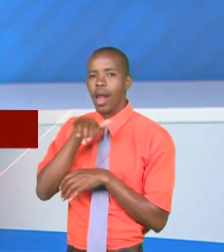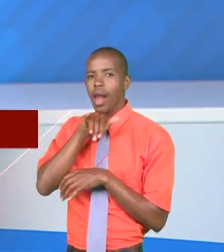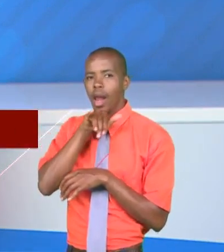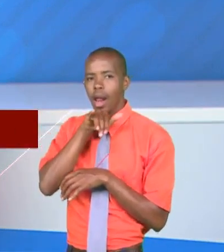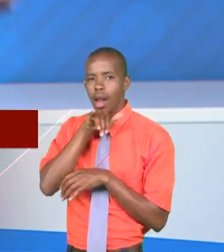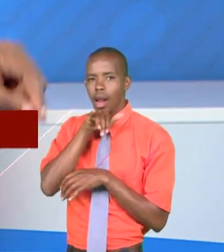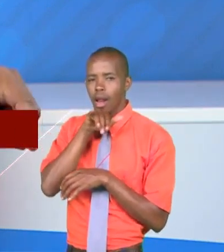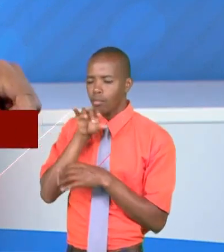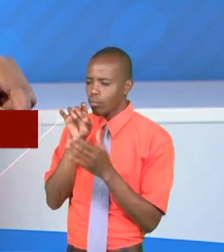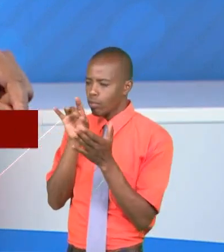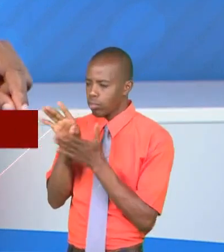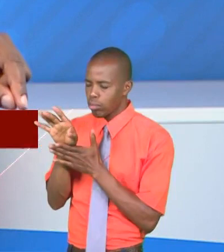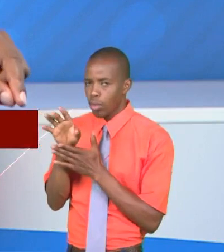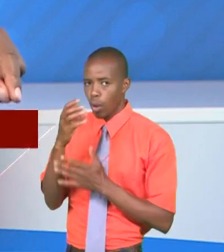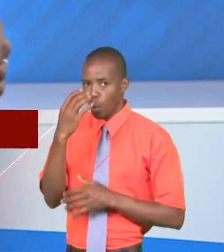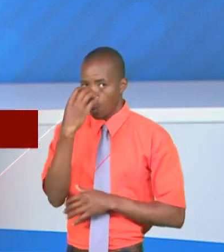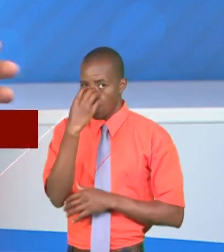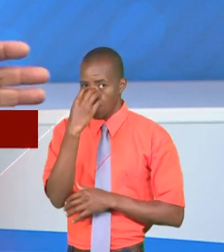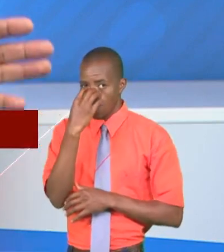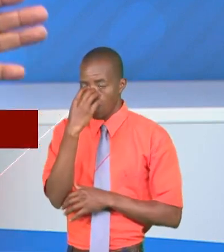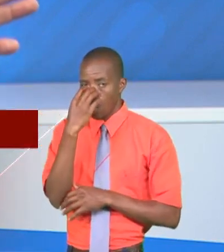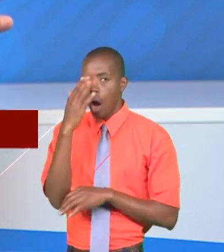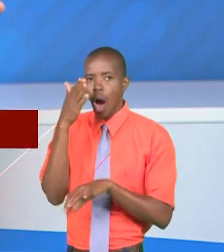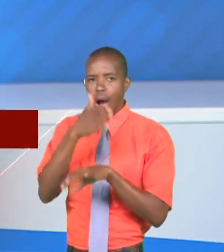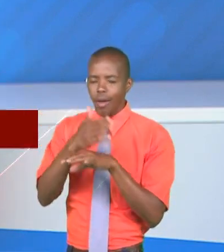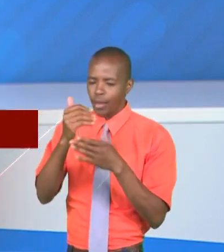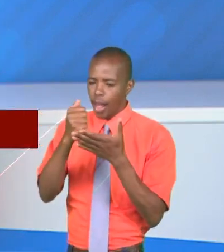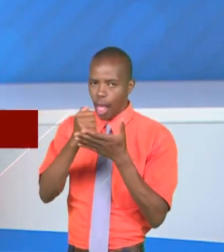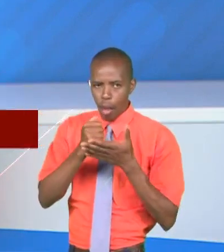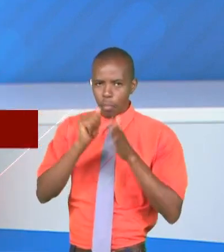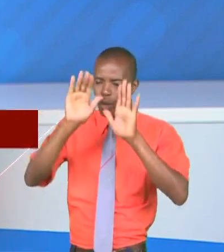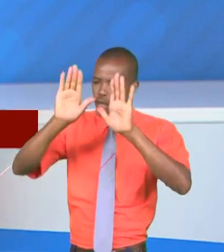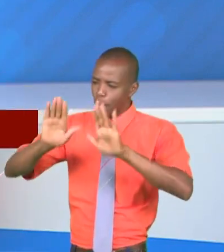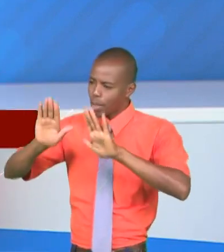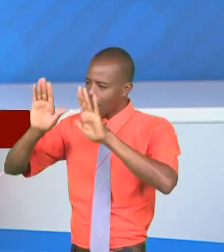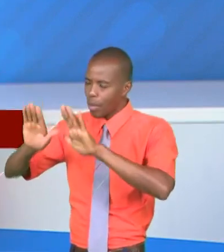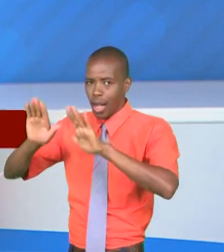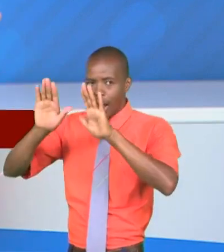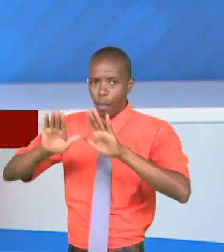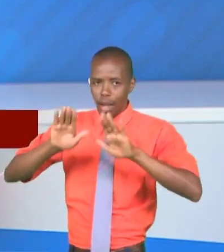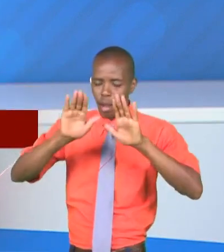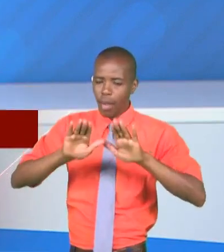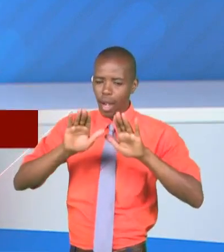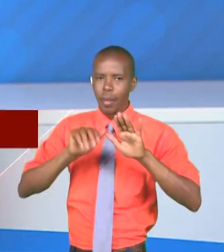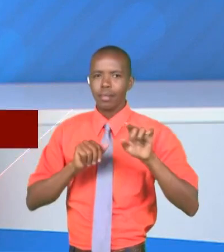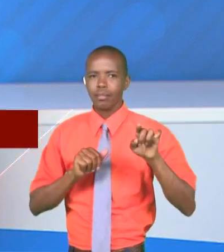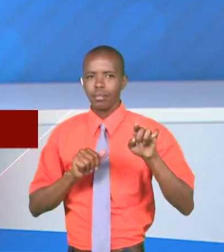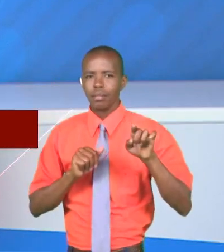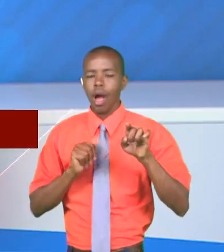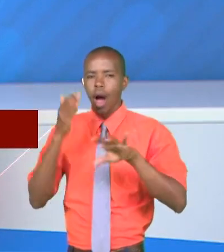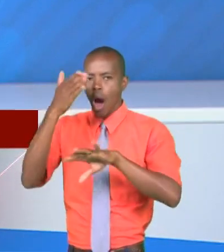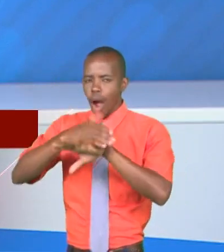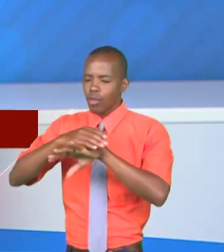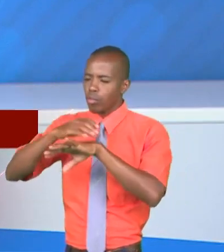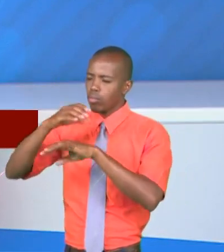he fired Ruto after helping him to campaign and be his royal man. And after getting what he